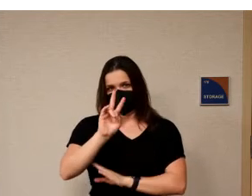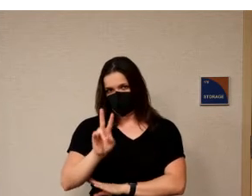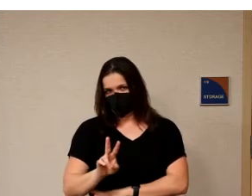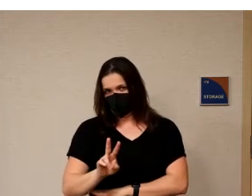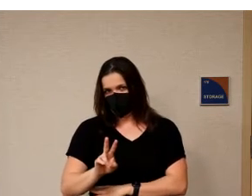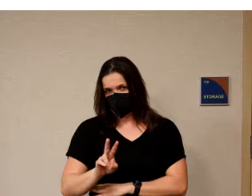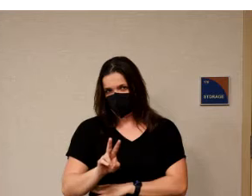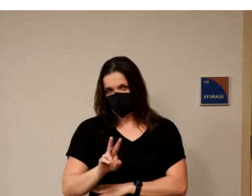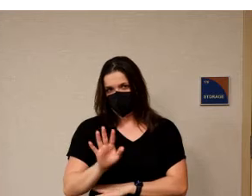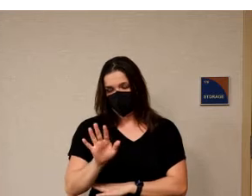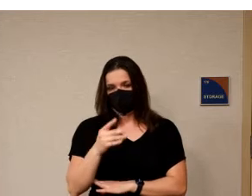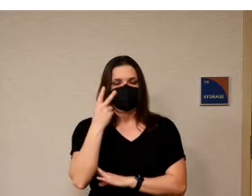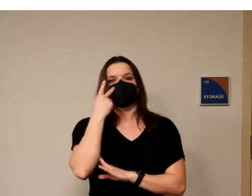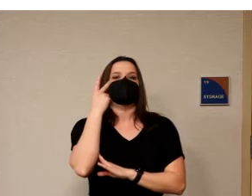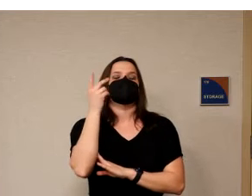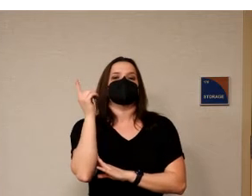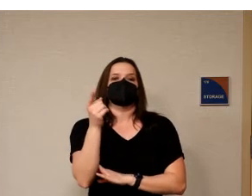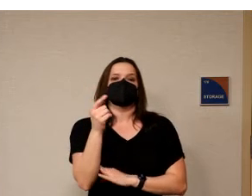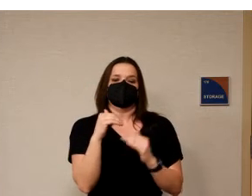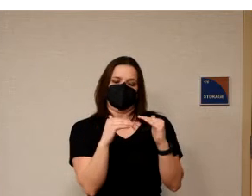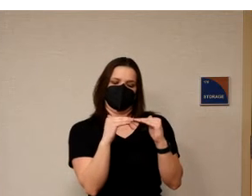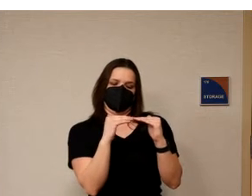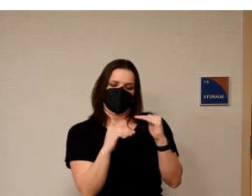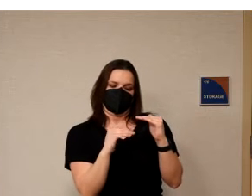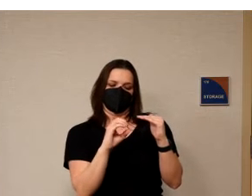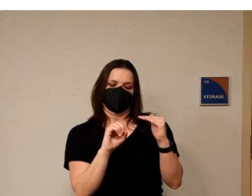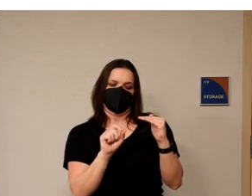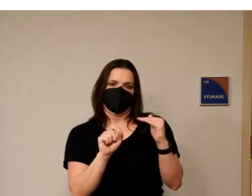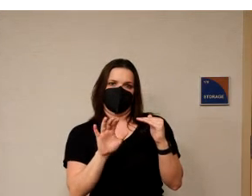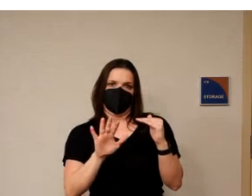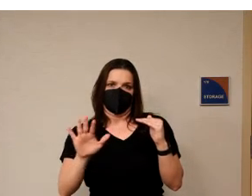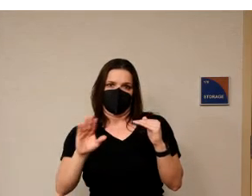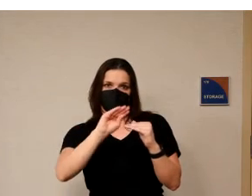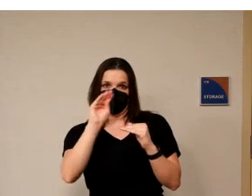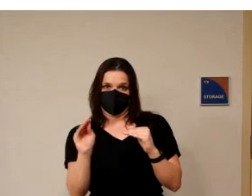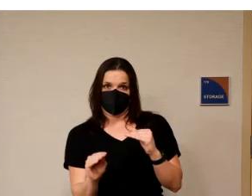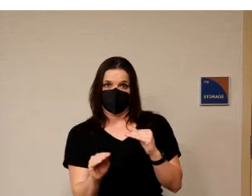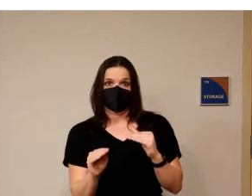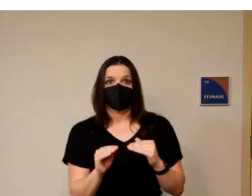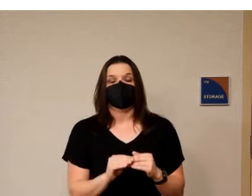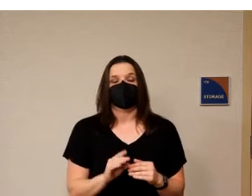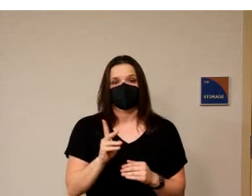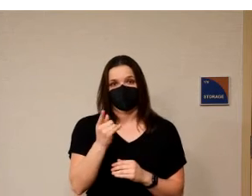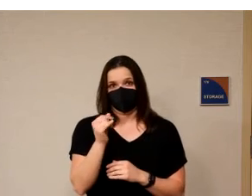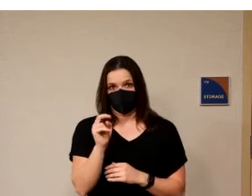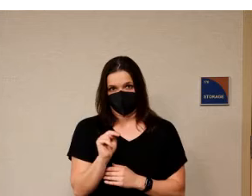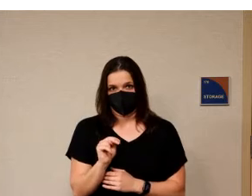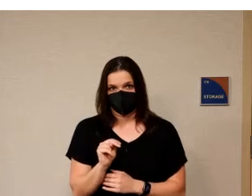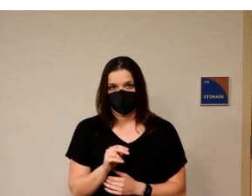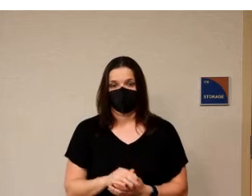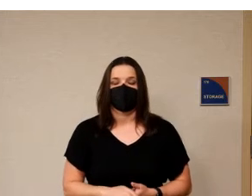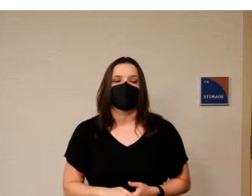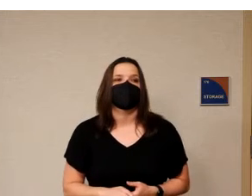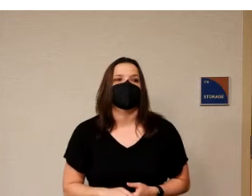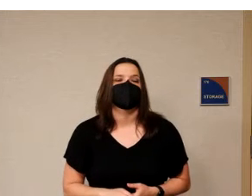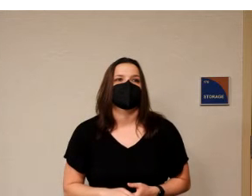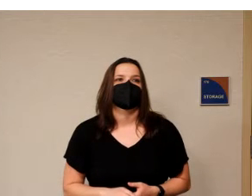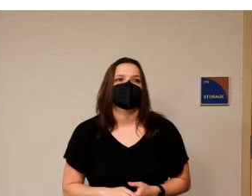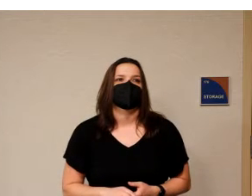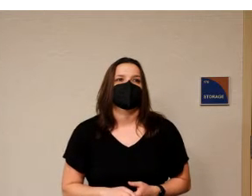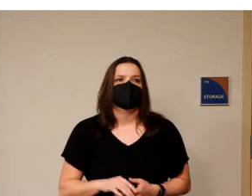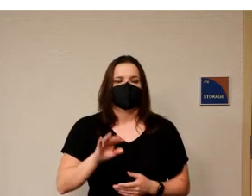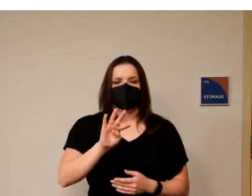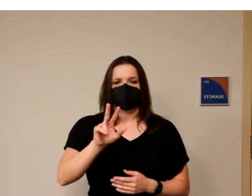Visalia. So you can see this one is just under 0.55% deviation and